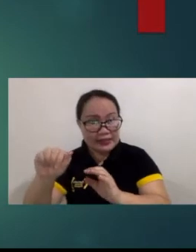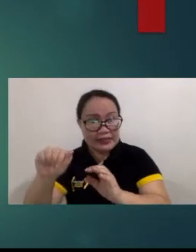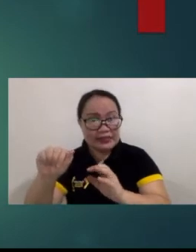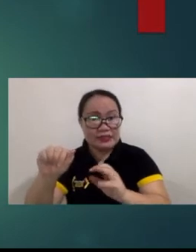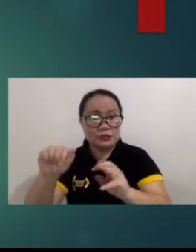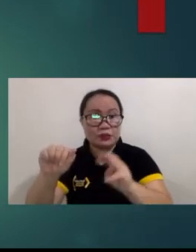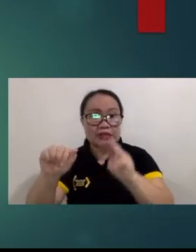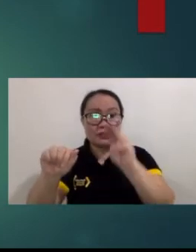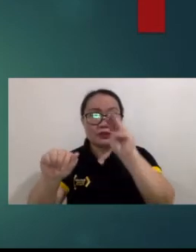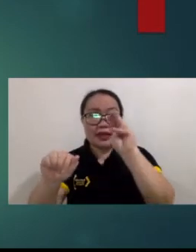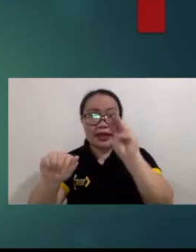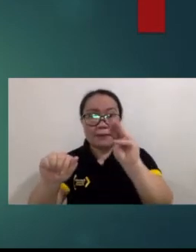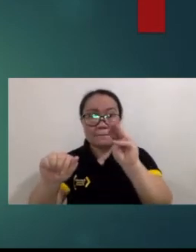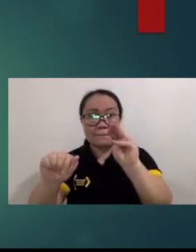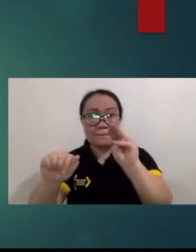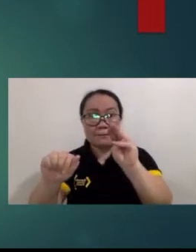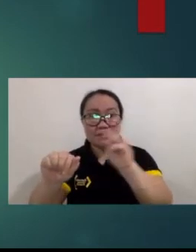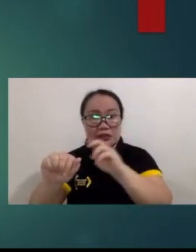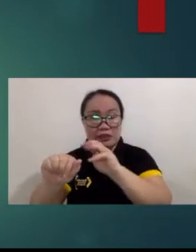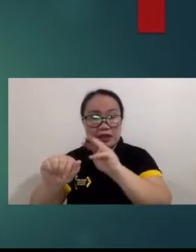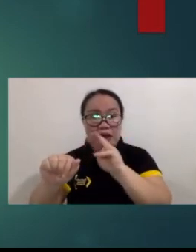A is raised to the M